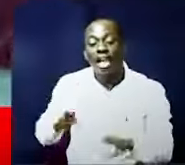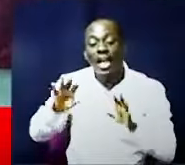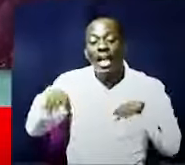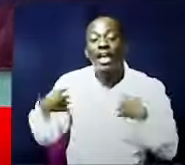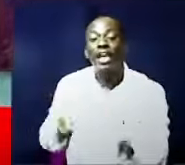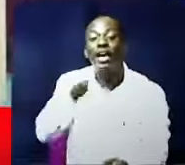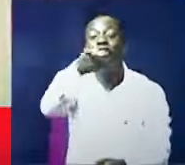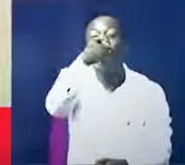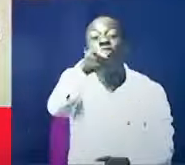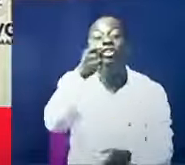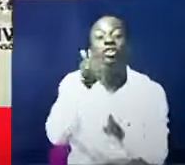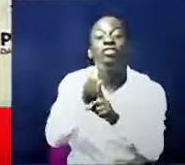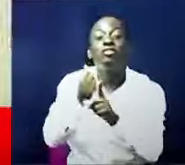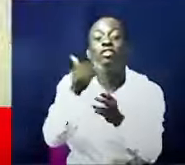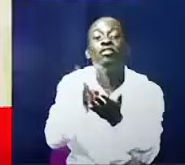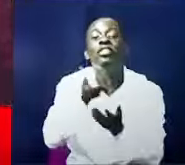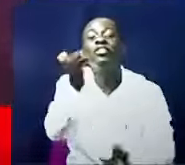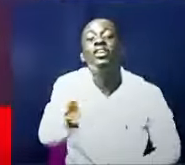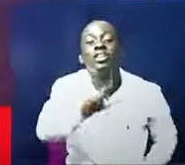Now,